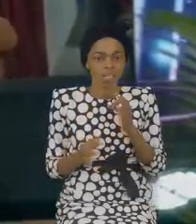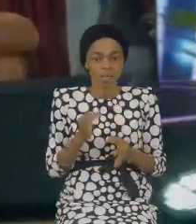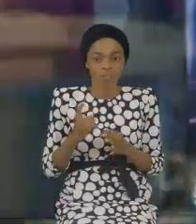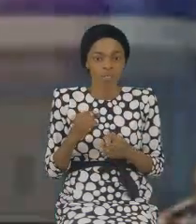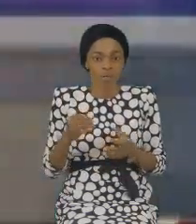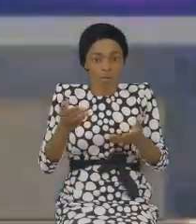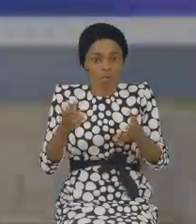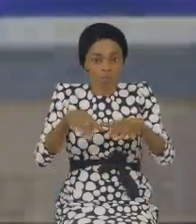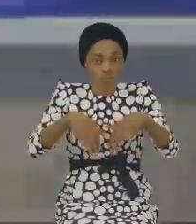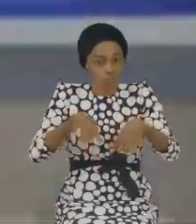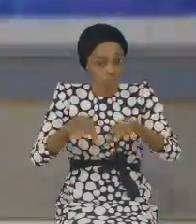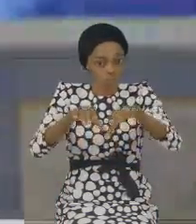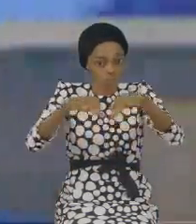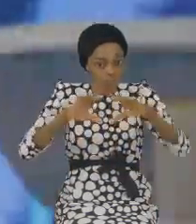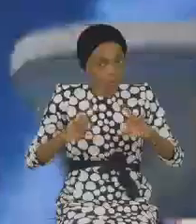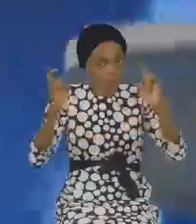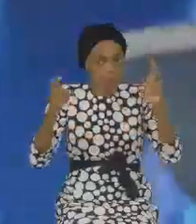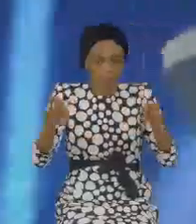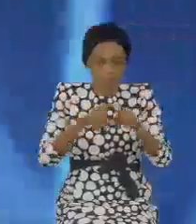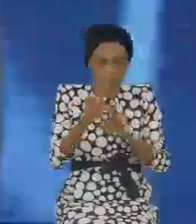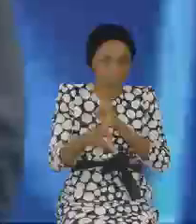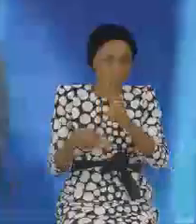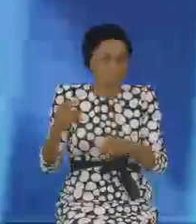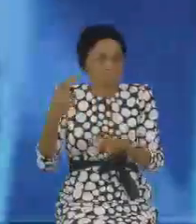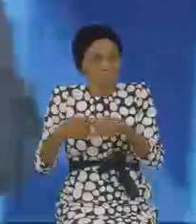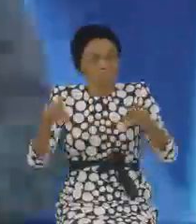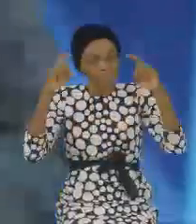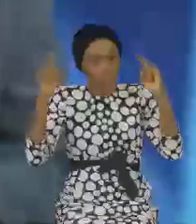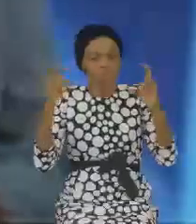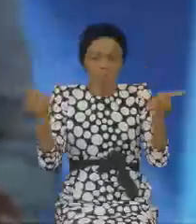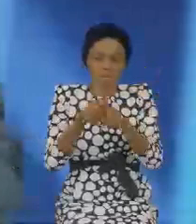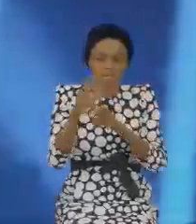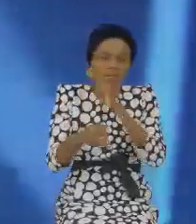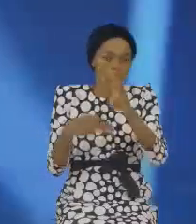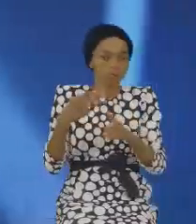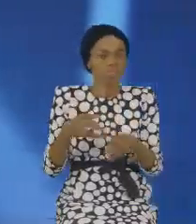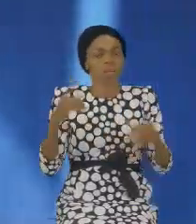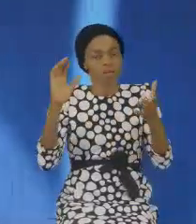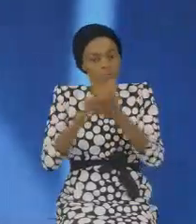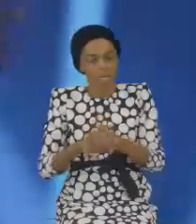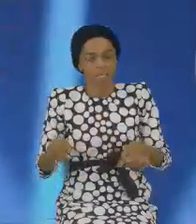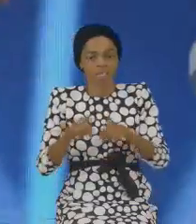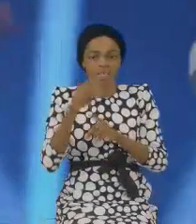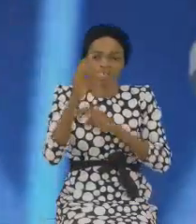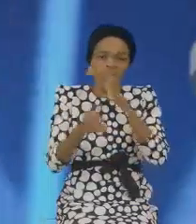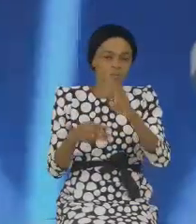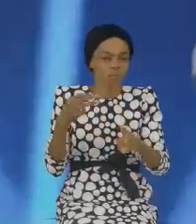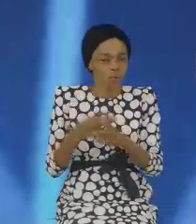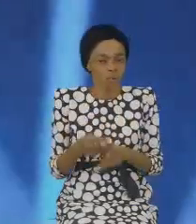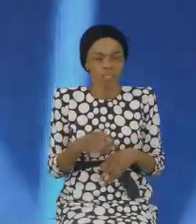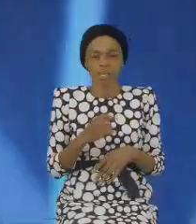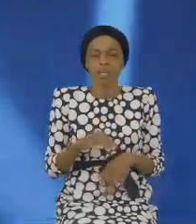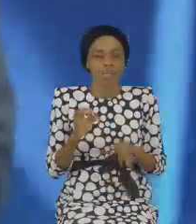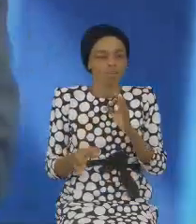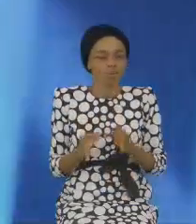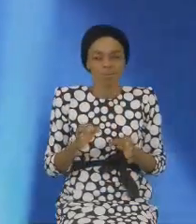the world. They're going to have naming ceremony like the world. They're going to get married like the world. They're going to do, and